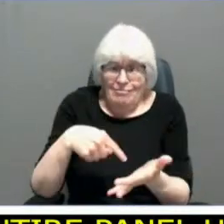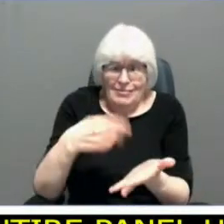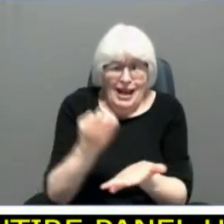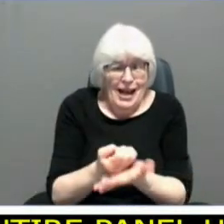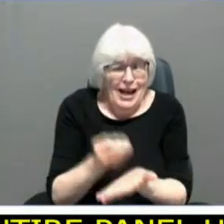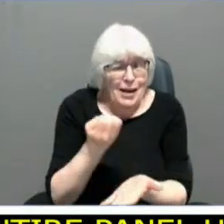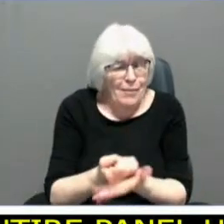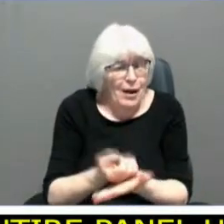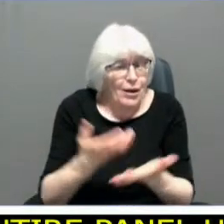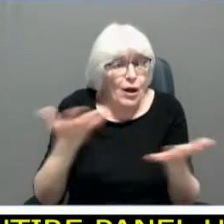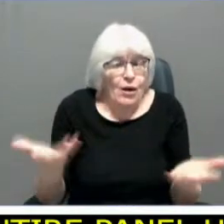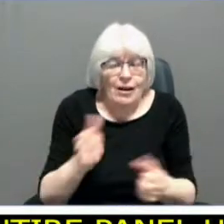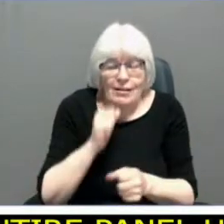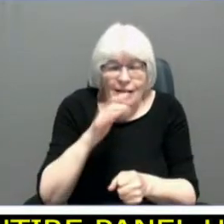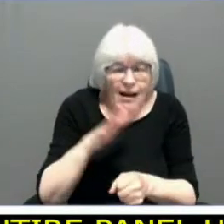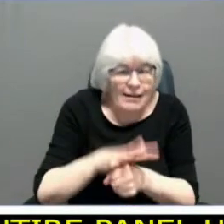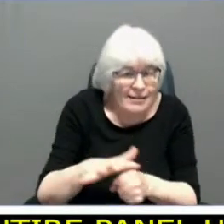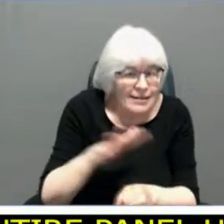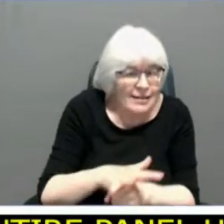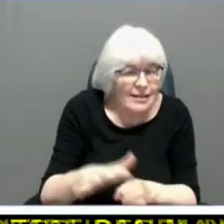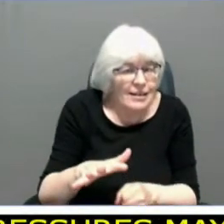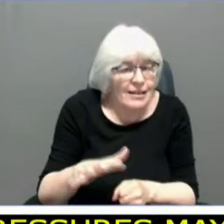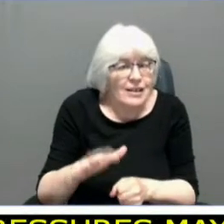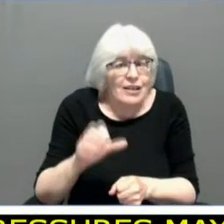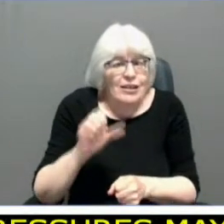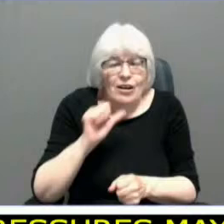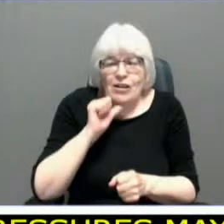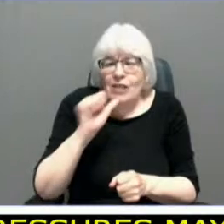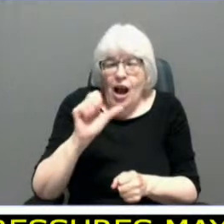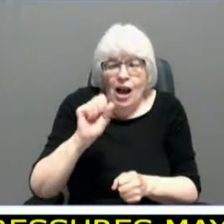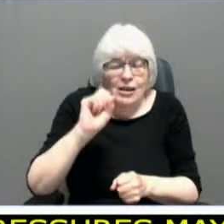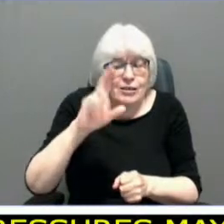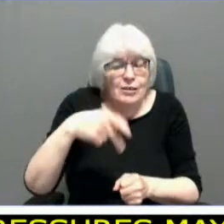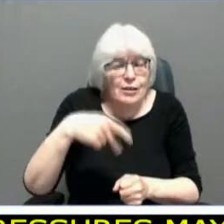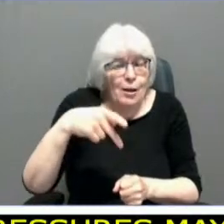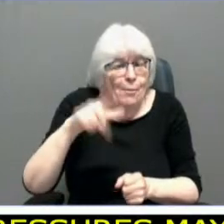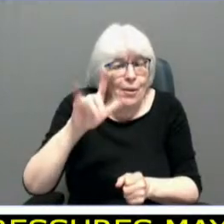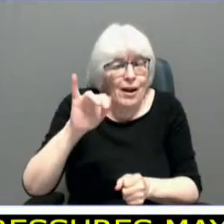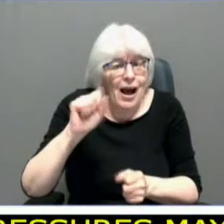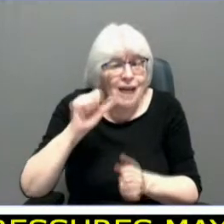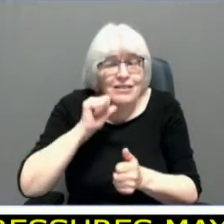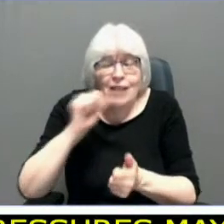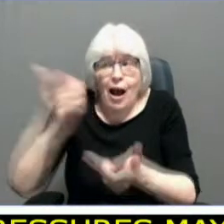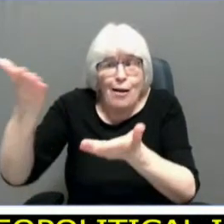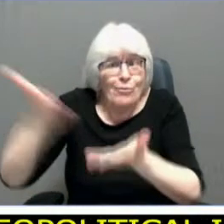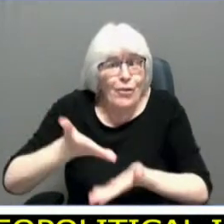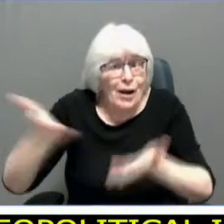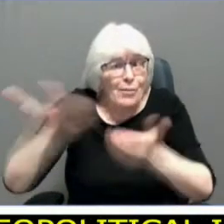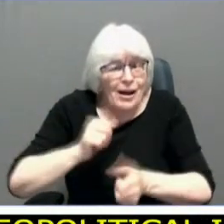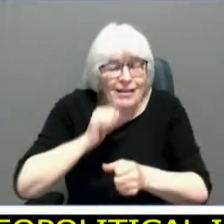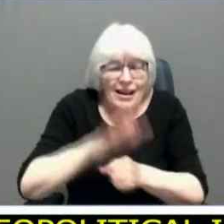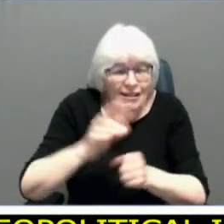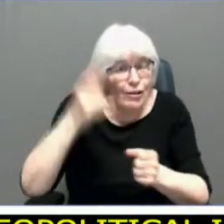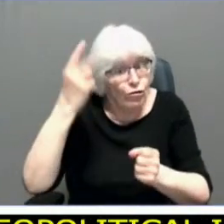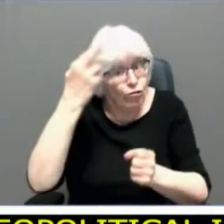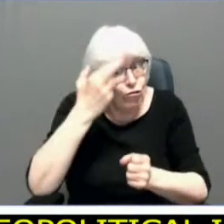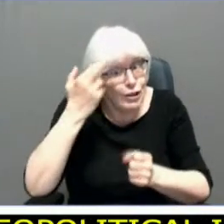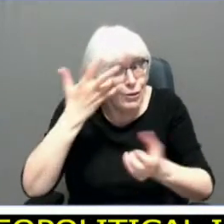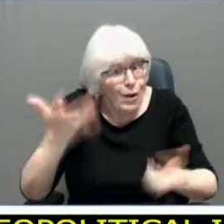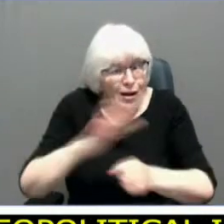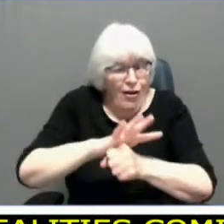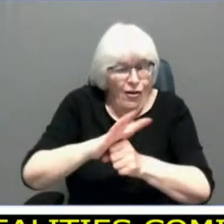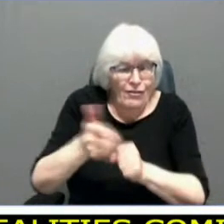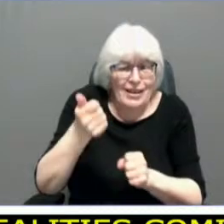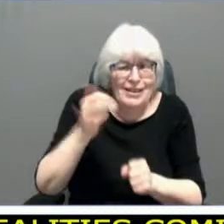from COVID, we are in these jobs because we care about Atlantic Canadians, and we know that this is having an impact on them, on